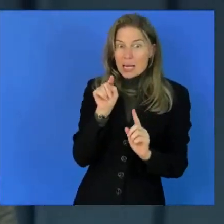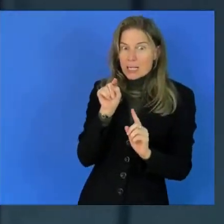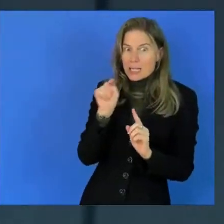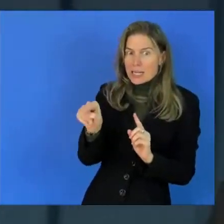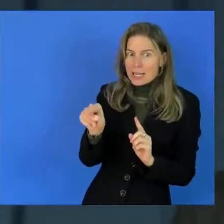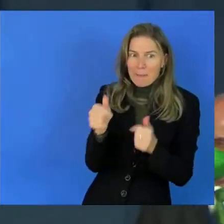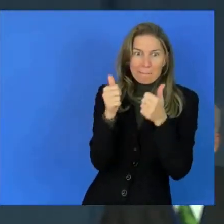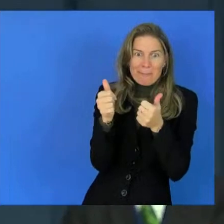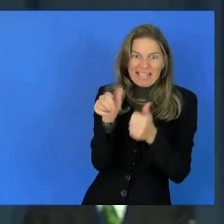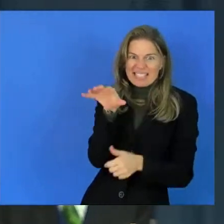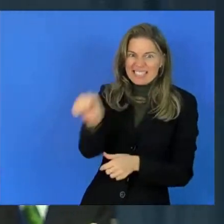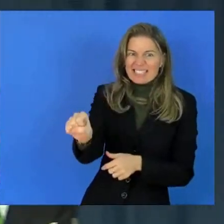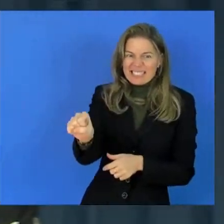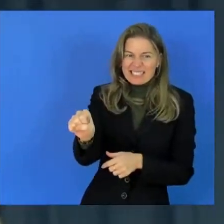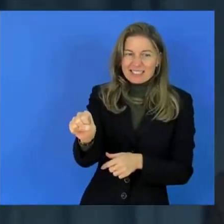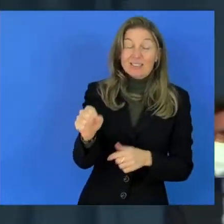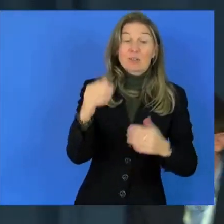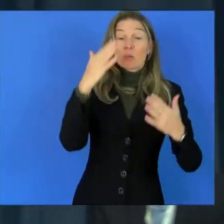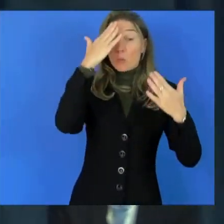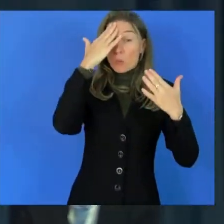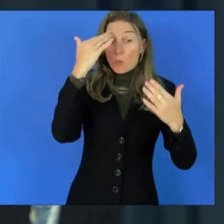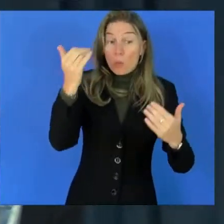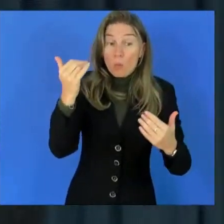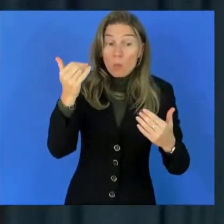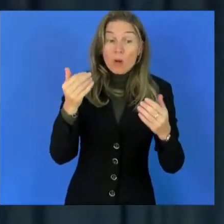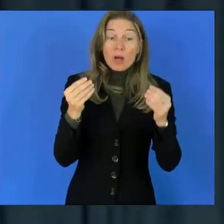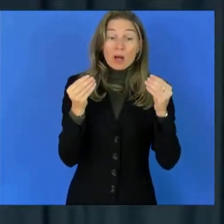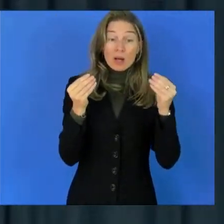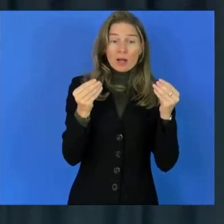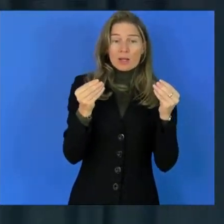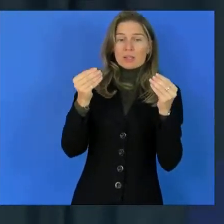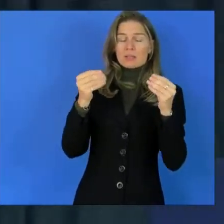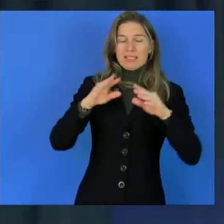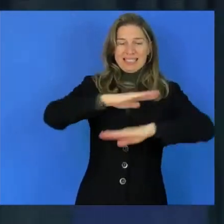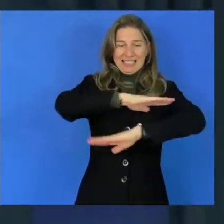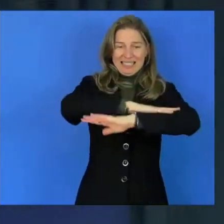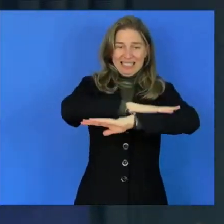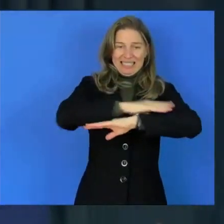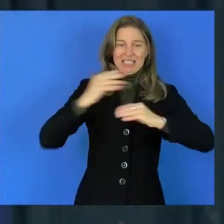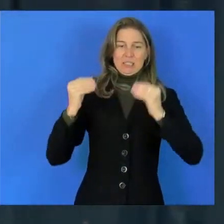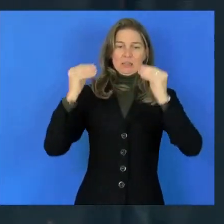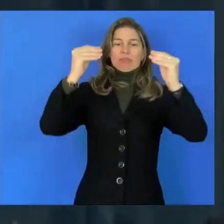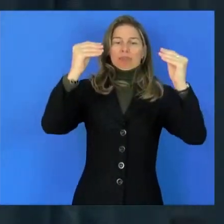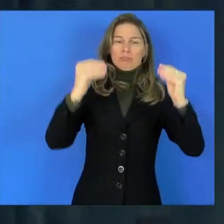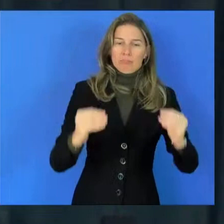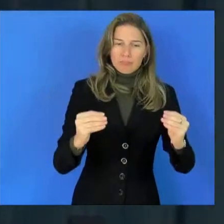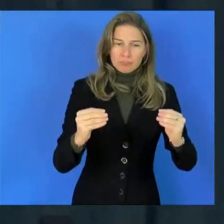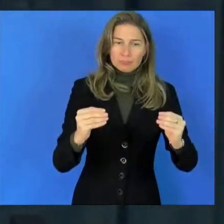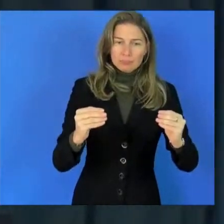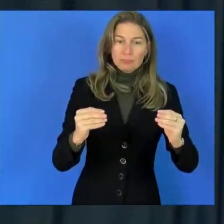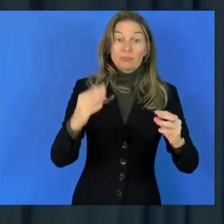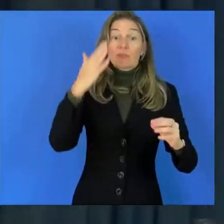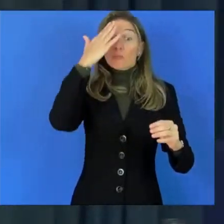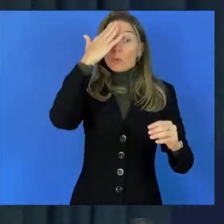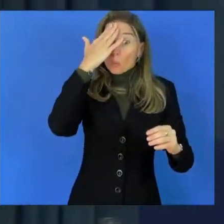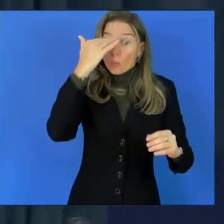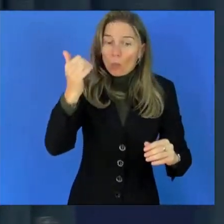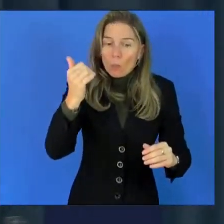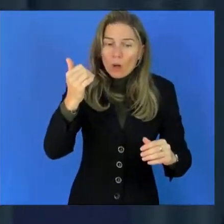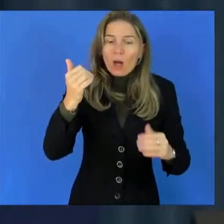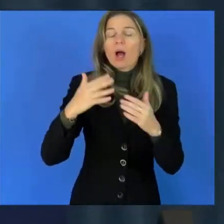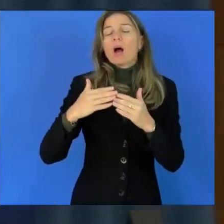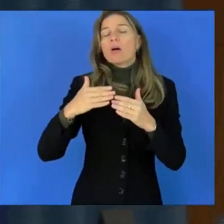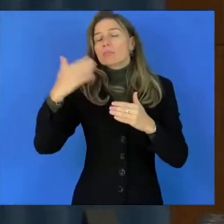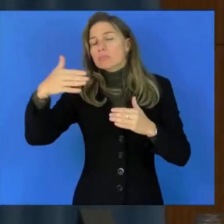put this piece of card on your desk. And that is to ensure that nobody else will come and sit there on your desk.